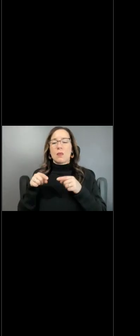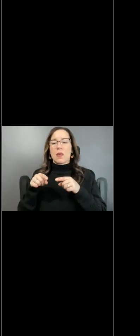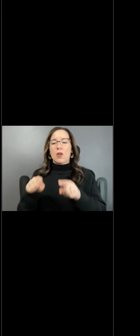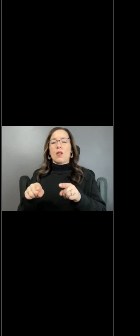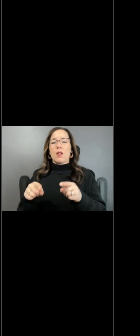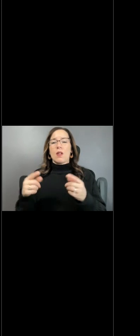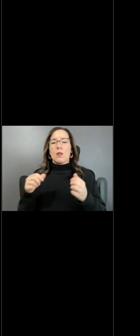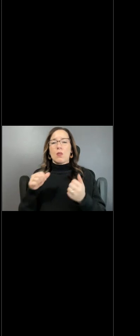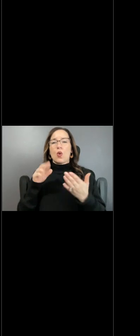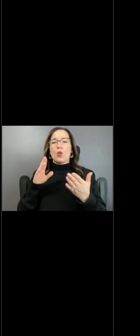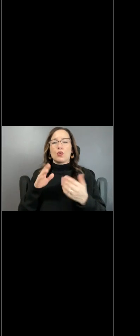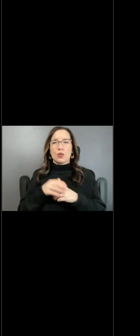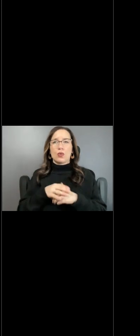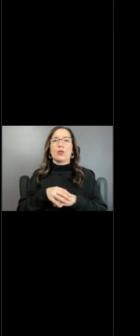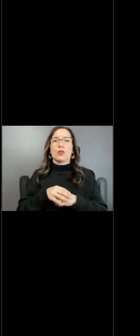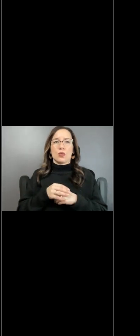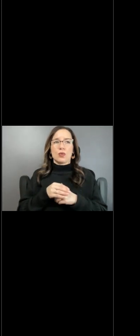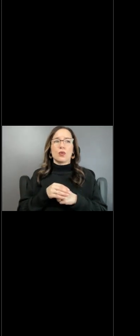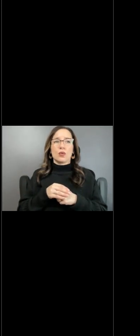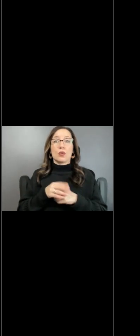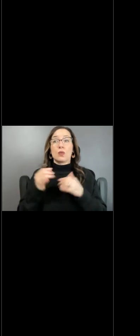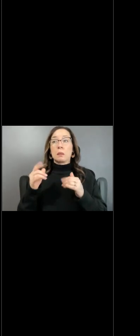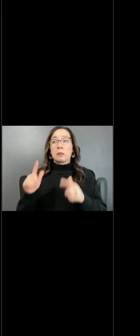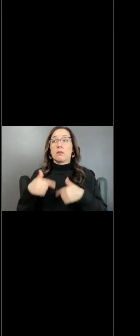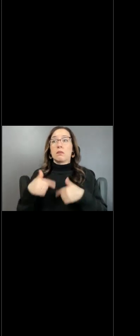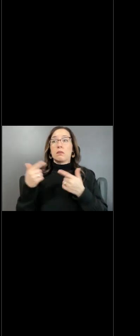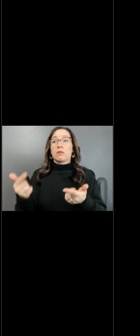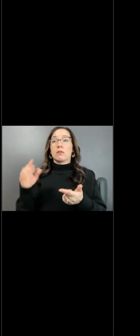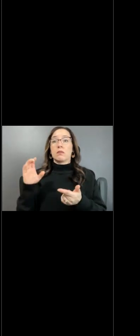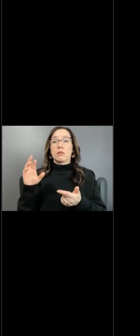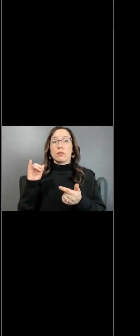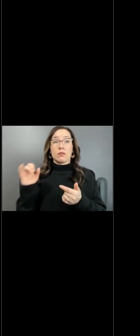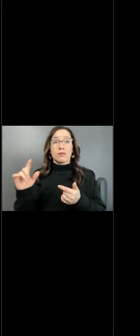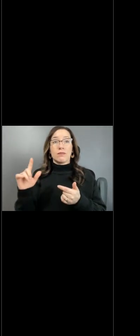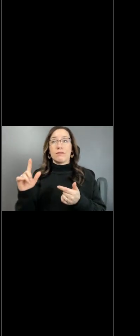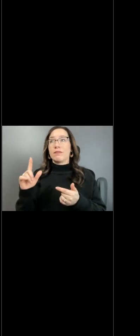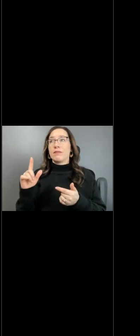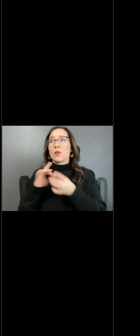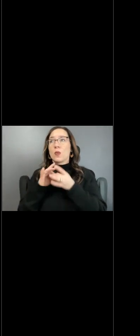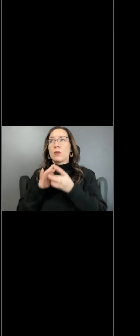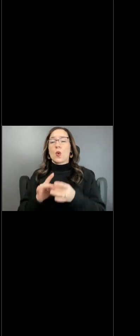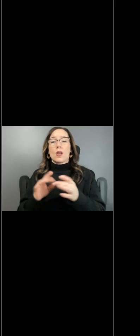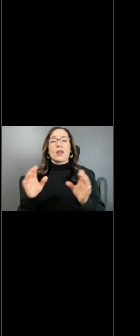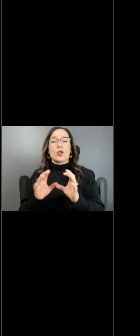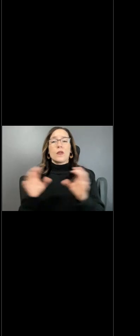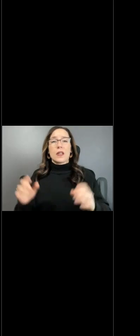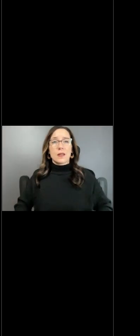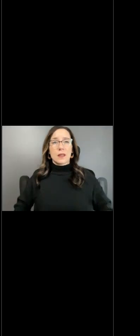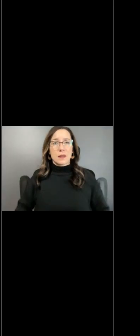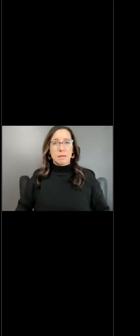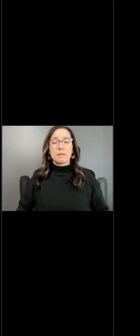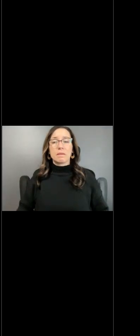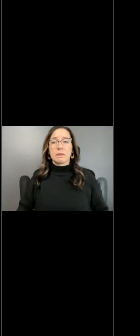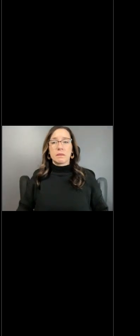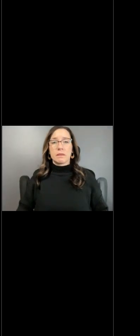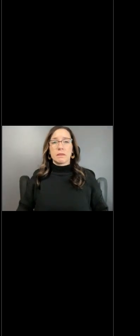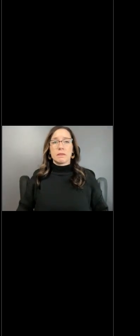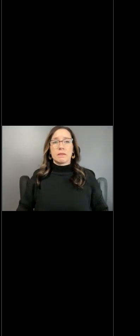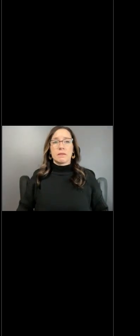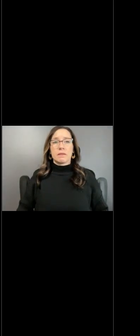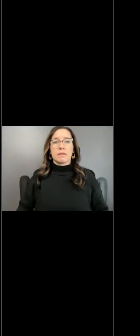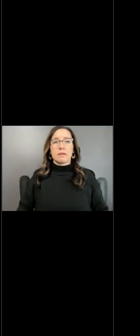approach. And with that, I'm going to pass up to Crystal and about certificates and wrapping things up. Thank you,